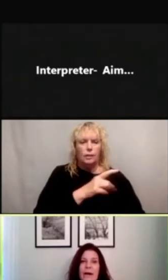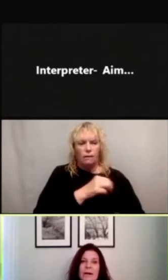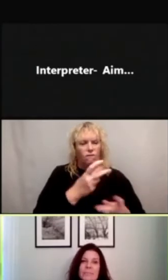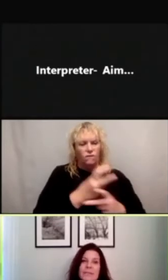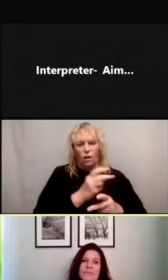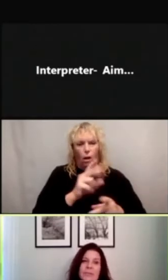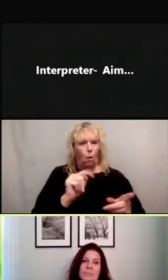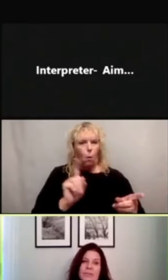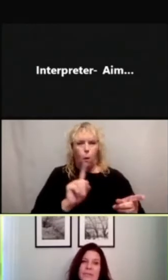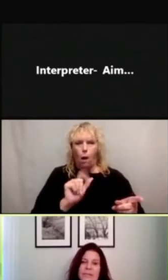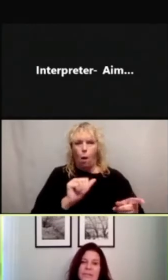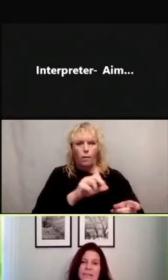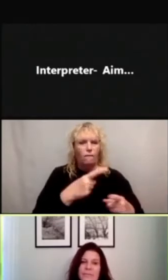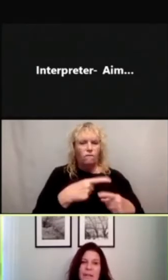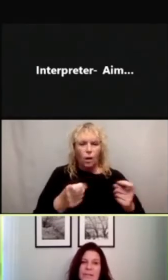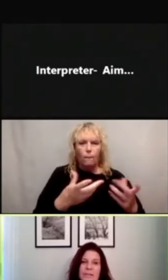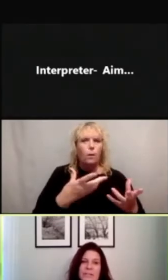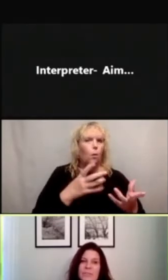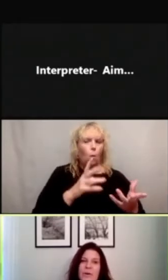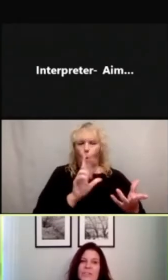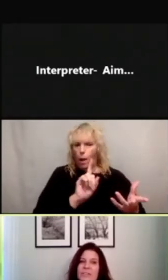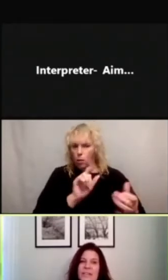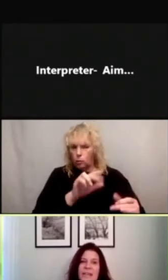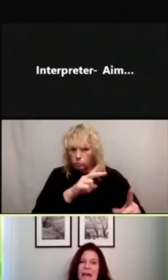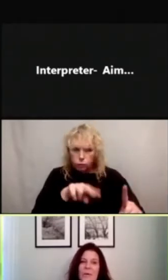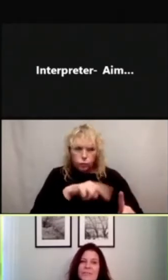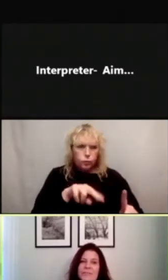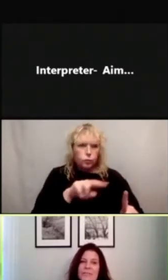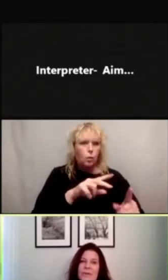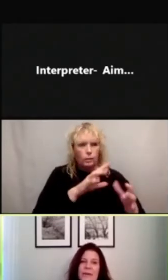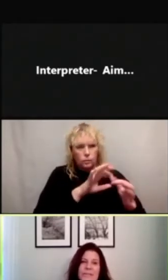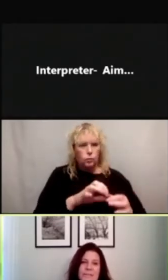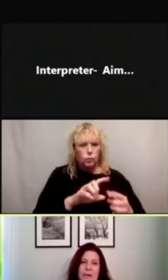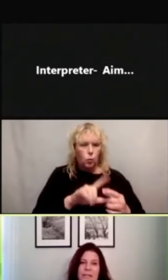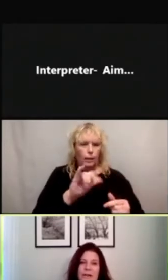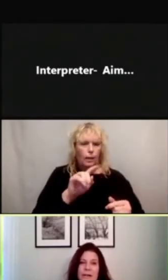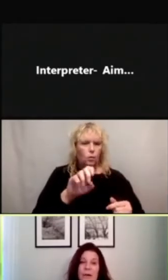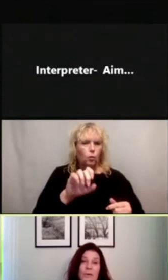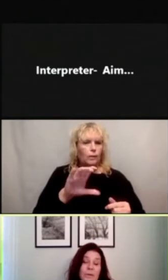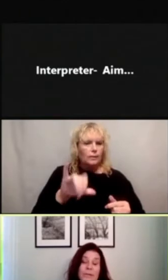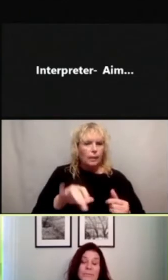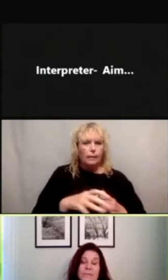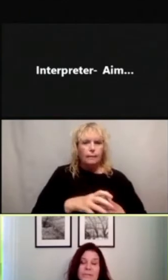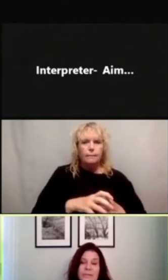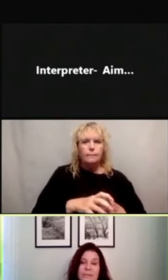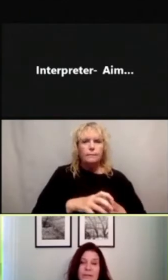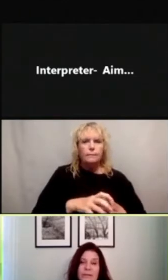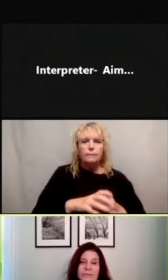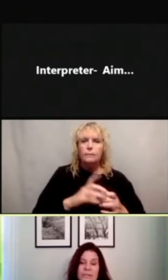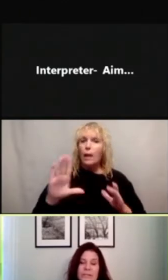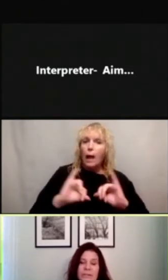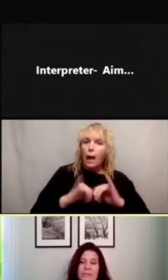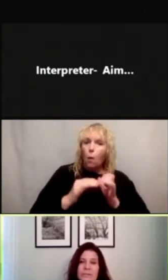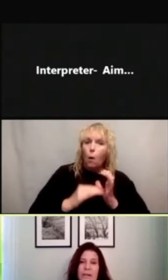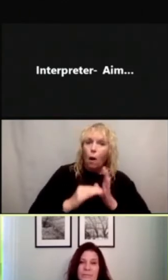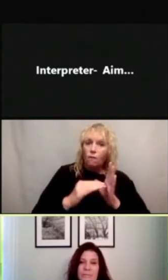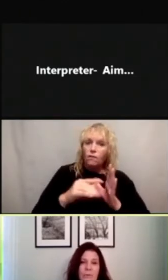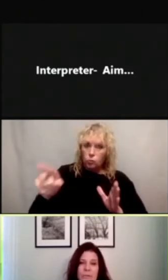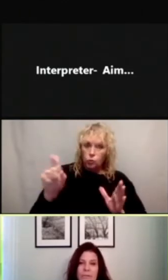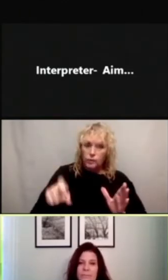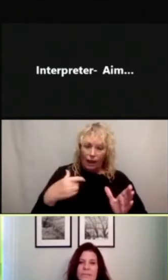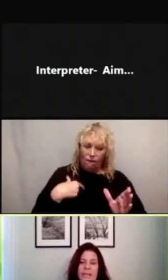they in terms of literacy. So simple questions like, how often do you have someone help you read materials, medical